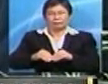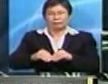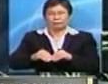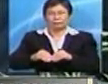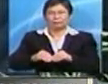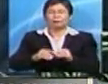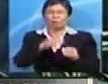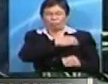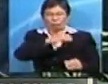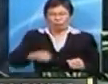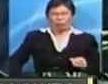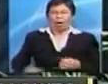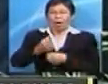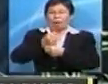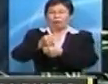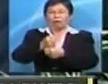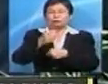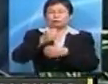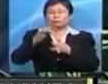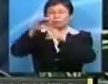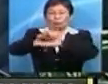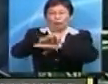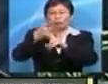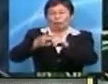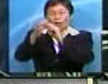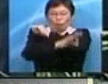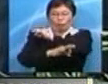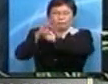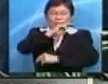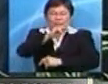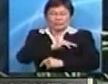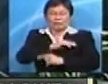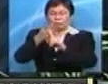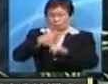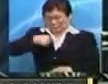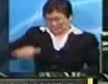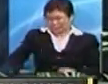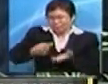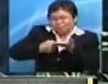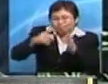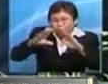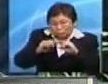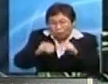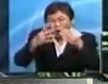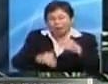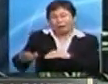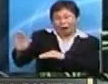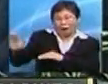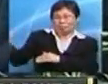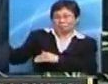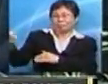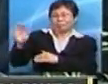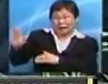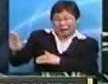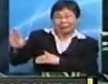Special Advisor to the Foreign Minister, Ibu Wiwi Setyawati, and in her